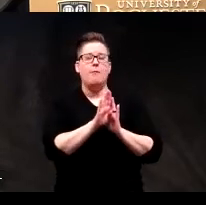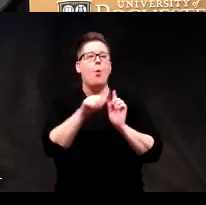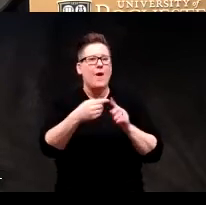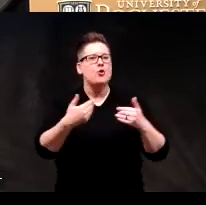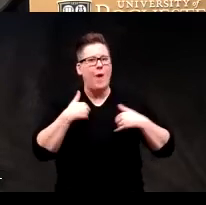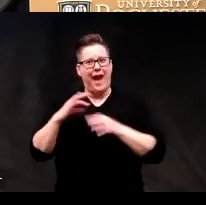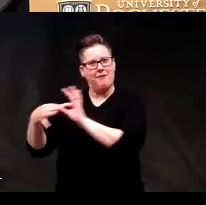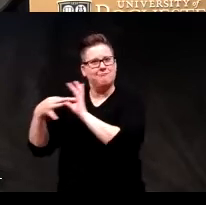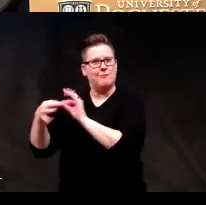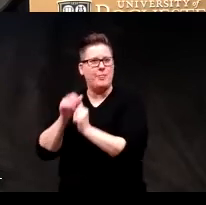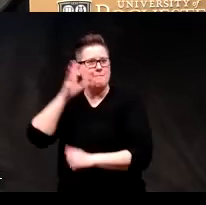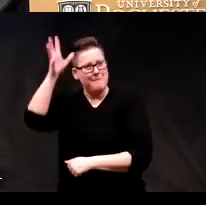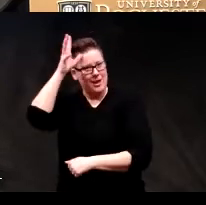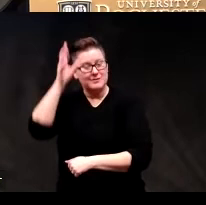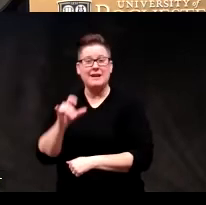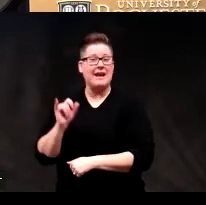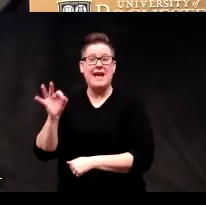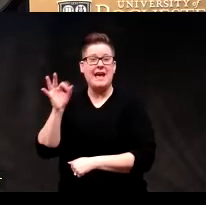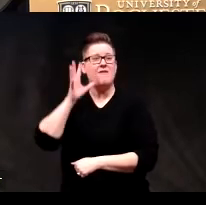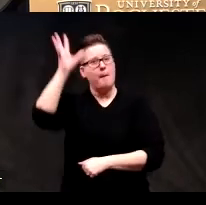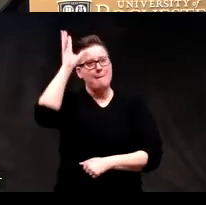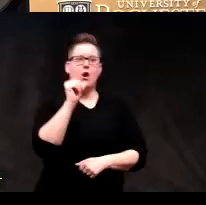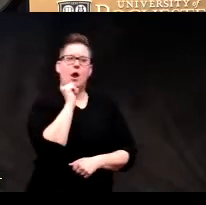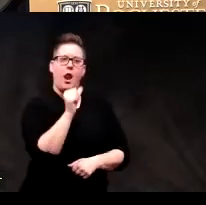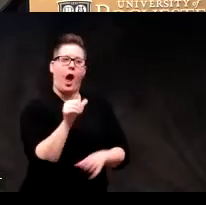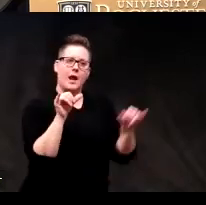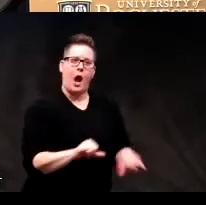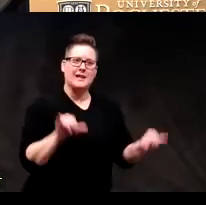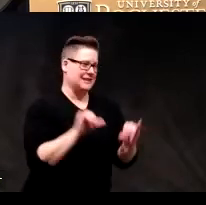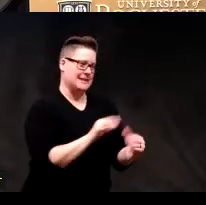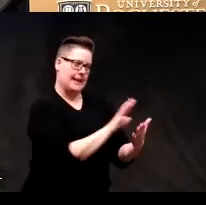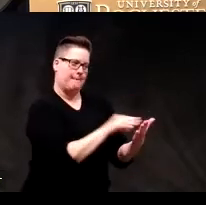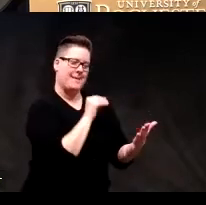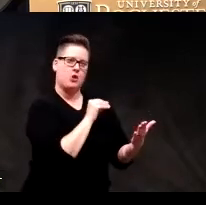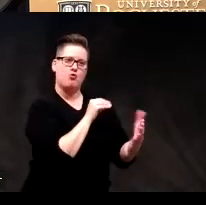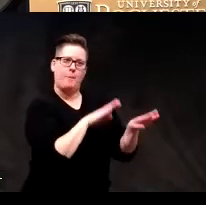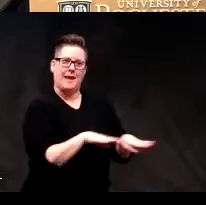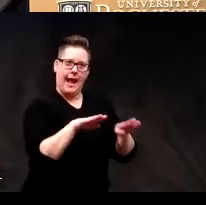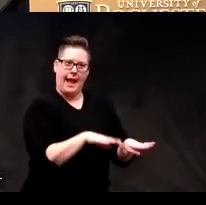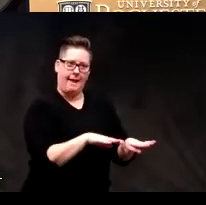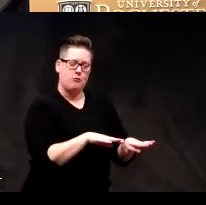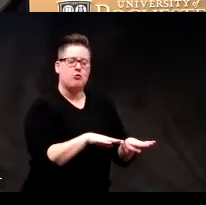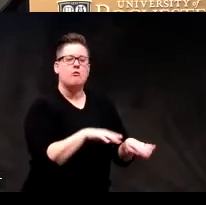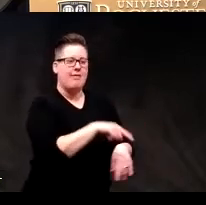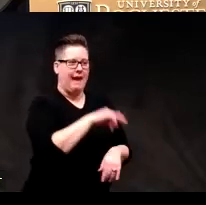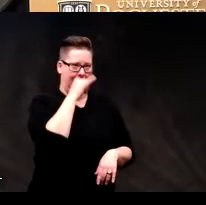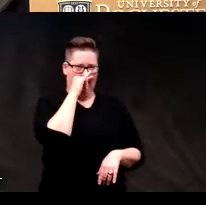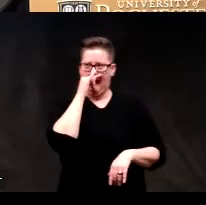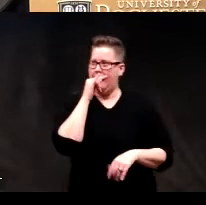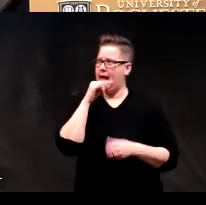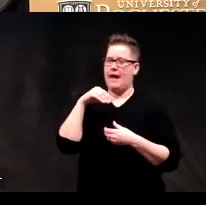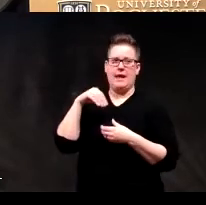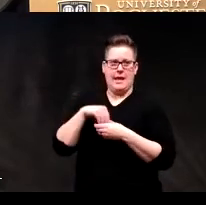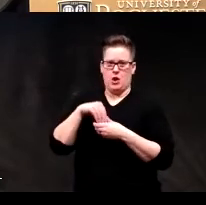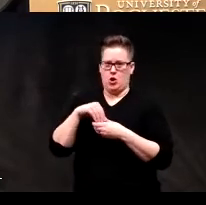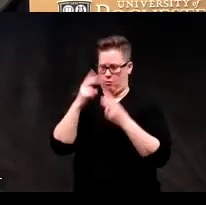relationship. And when parents cannot consistently mirror the child's behavior, the child's internal